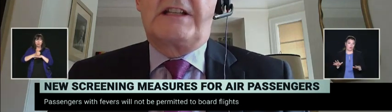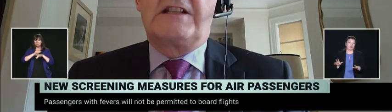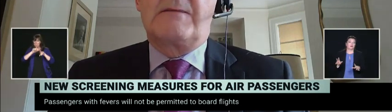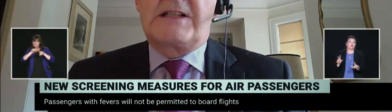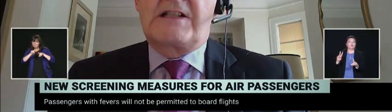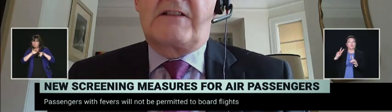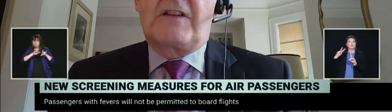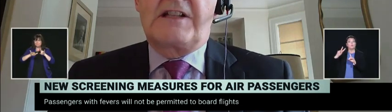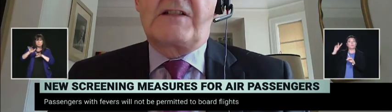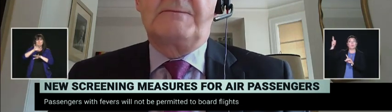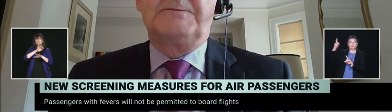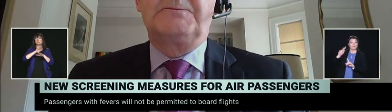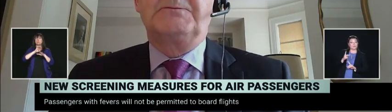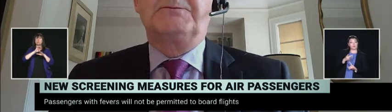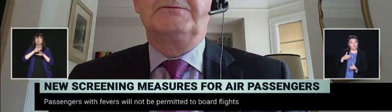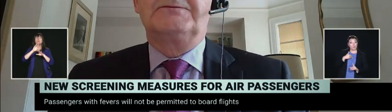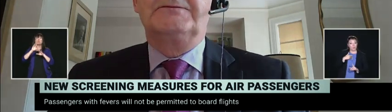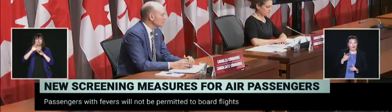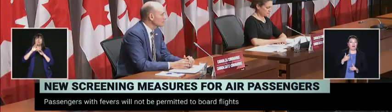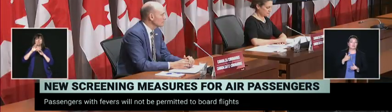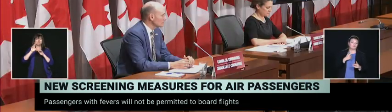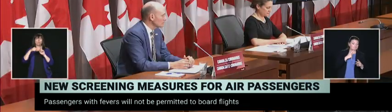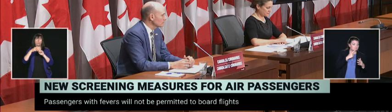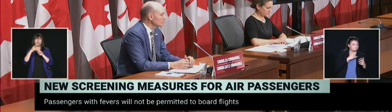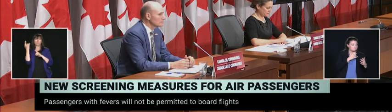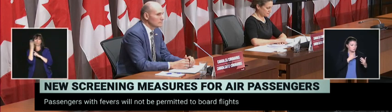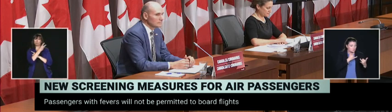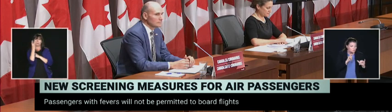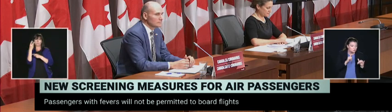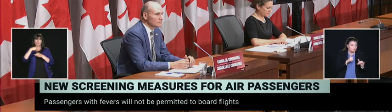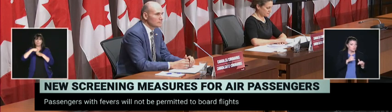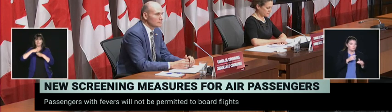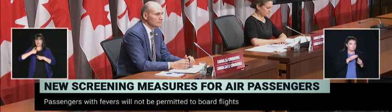they're taking domestic flights. Merci. Lina, en suivi?